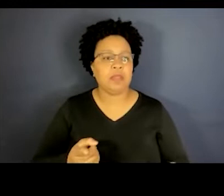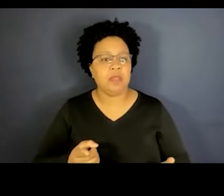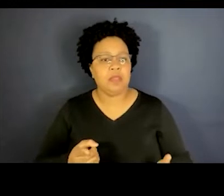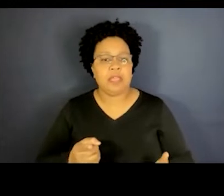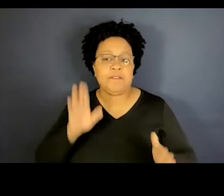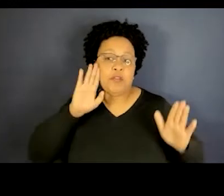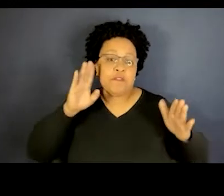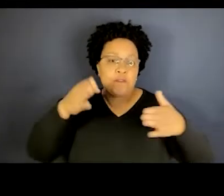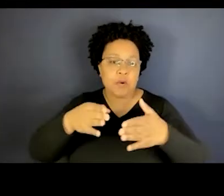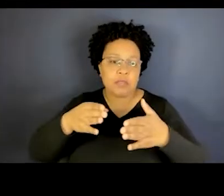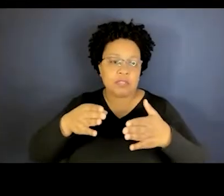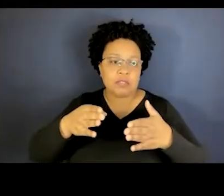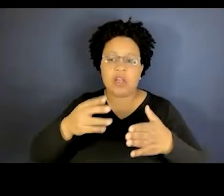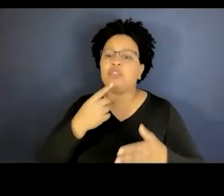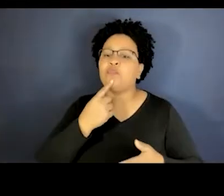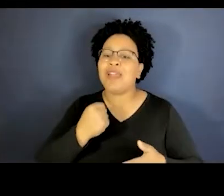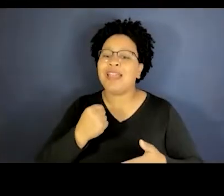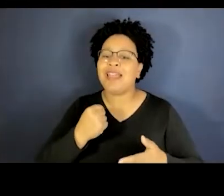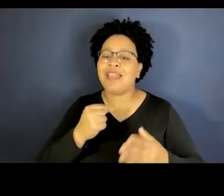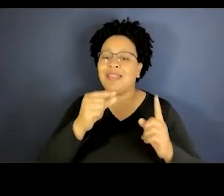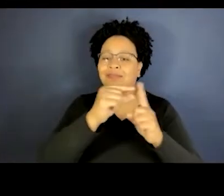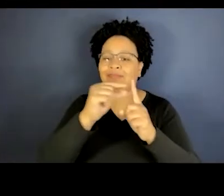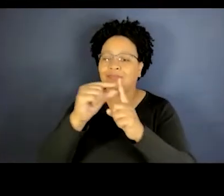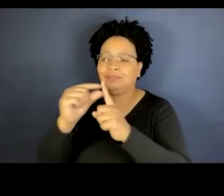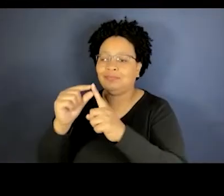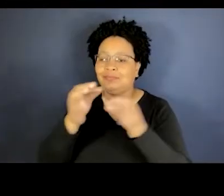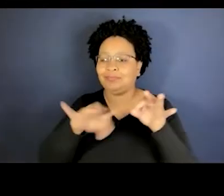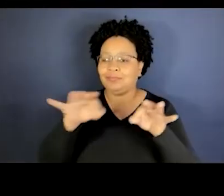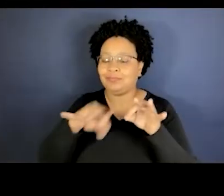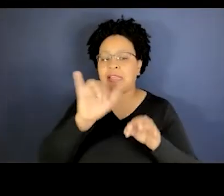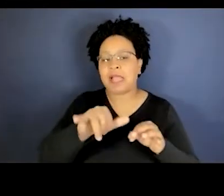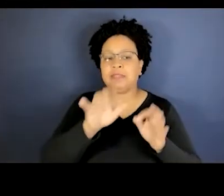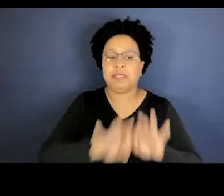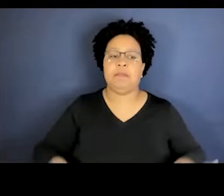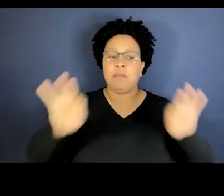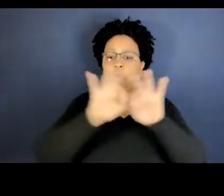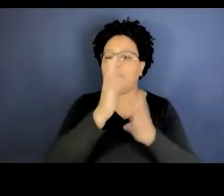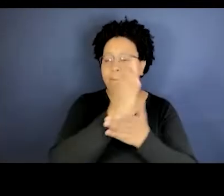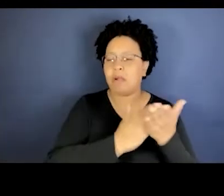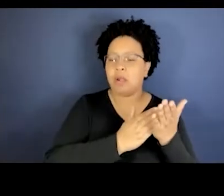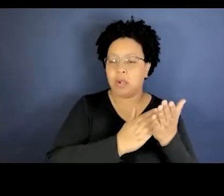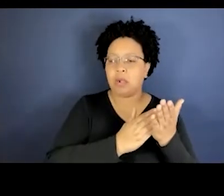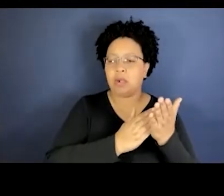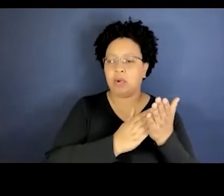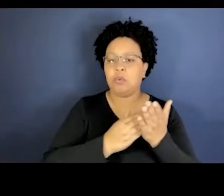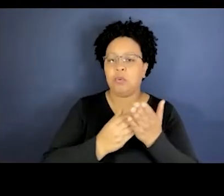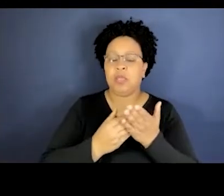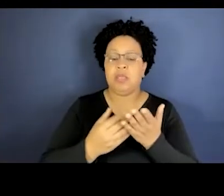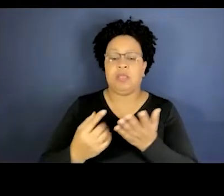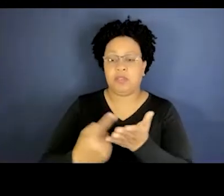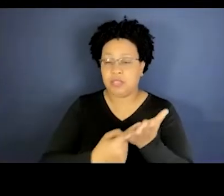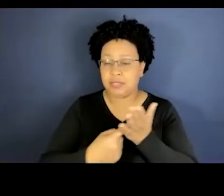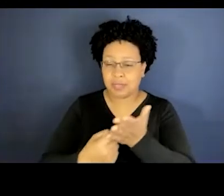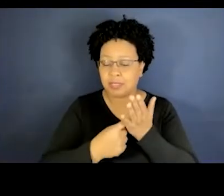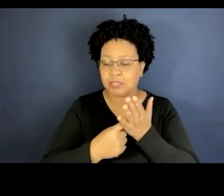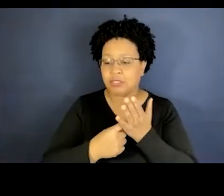the writing in the red, because this is the important part of us, this mother, when Dr. Morgan spoke earlier, when